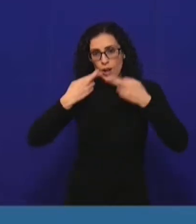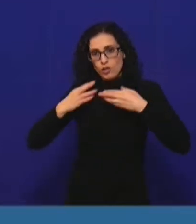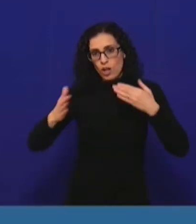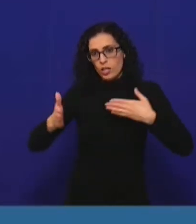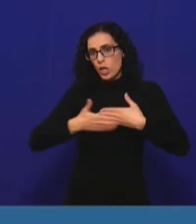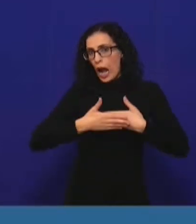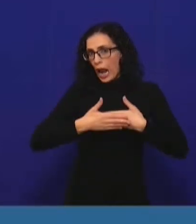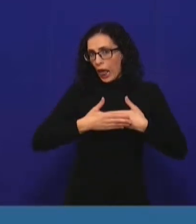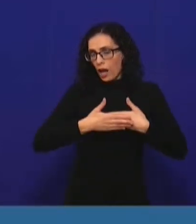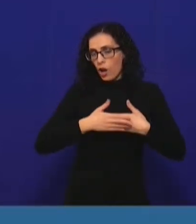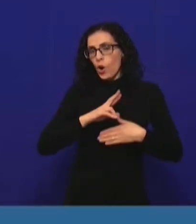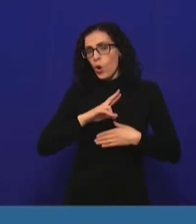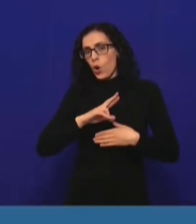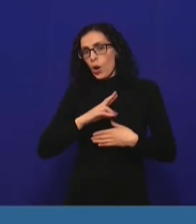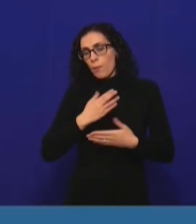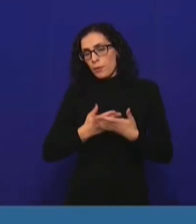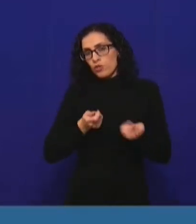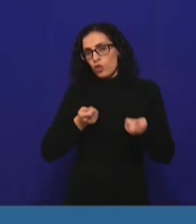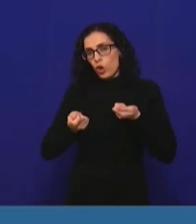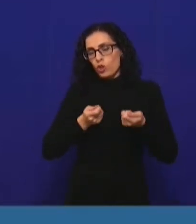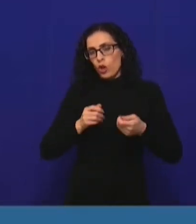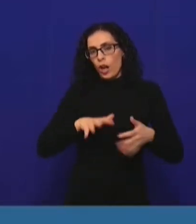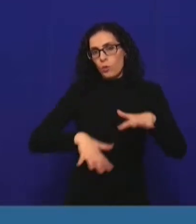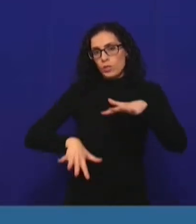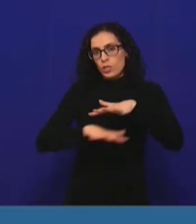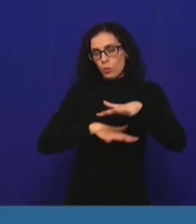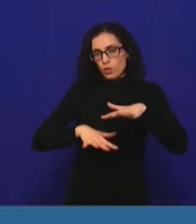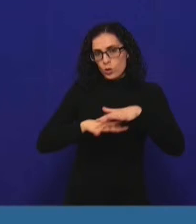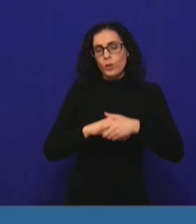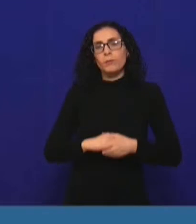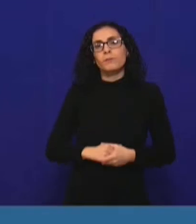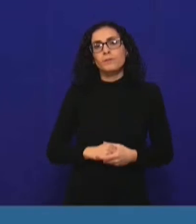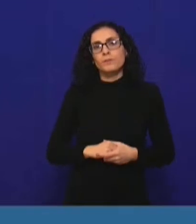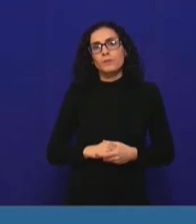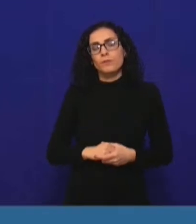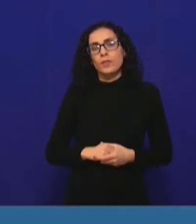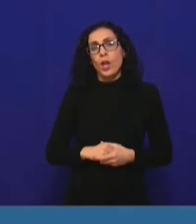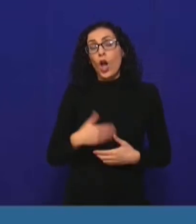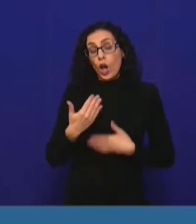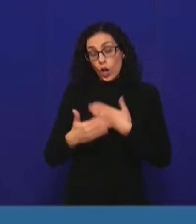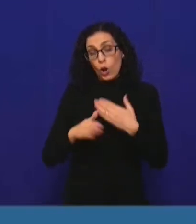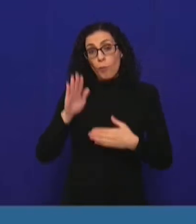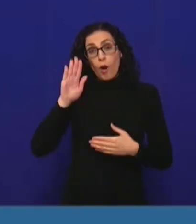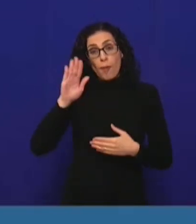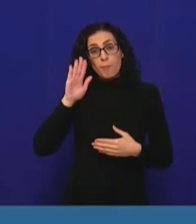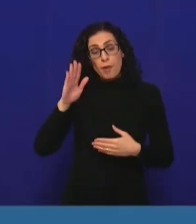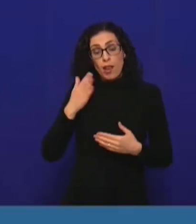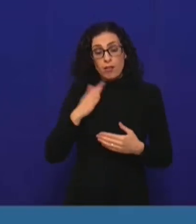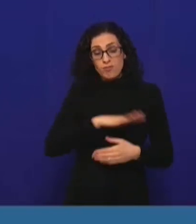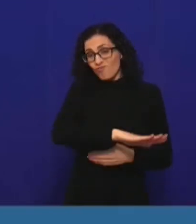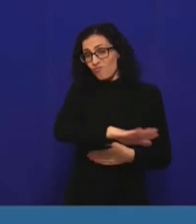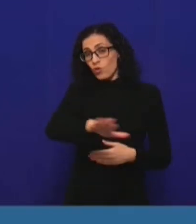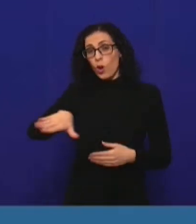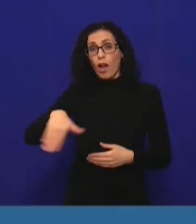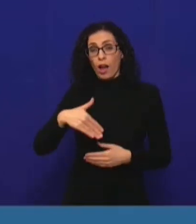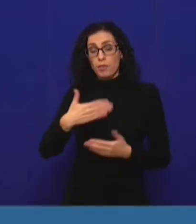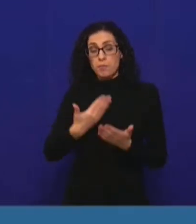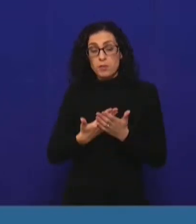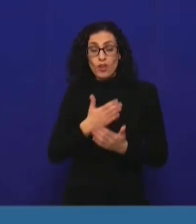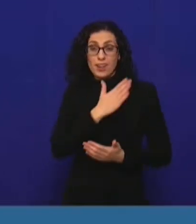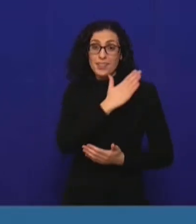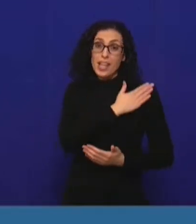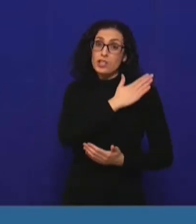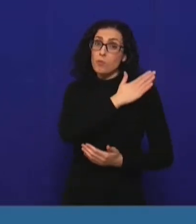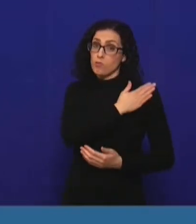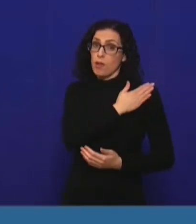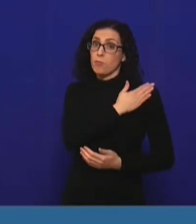aħna kemm nistgħu nikkontrollaw is-sitwazzjoni. Rridu nibqgħu nappellaw lill-pubbliku biex kun responsabbli